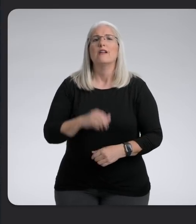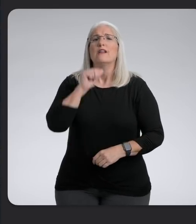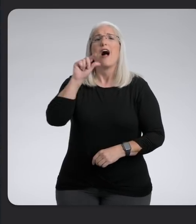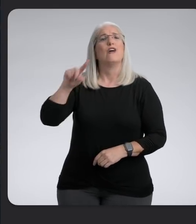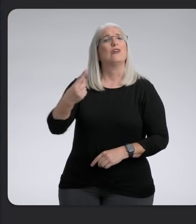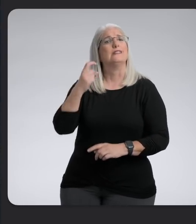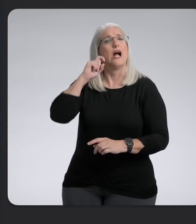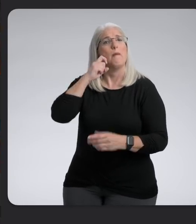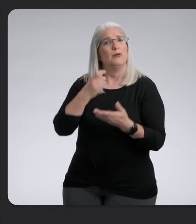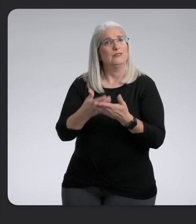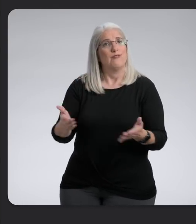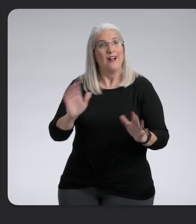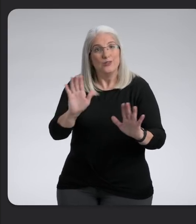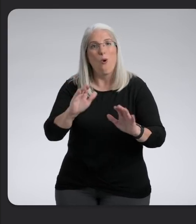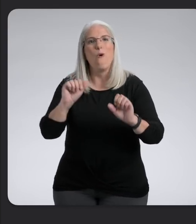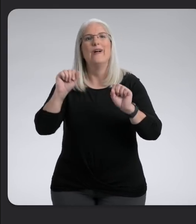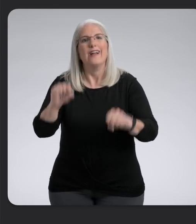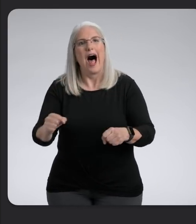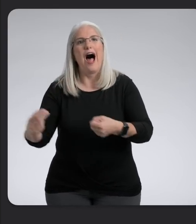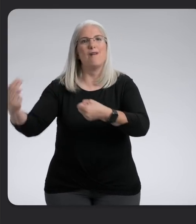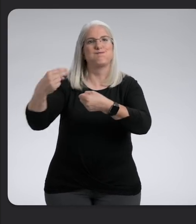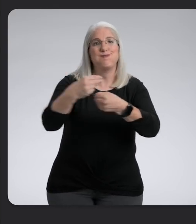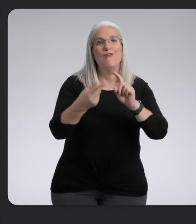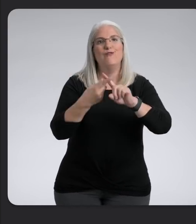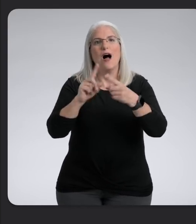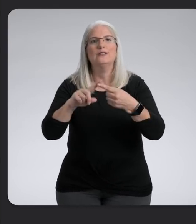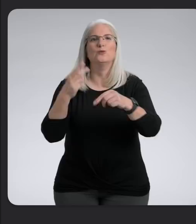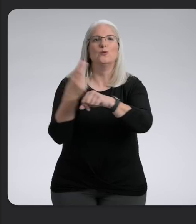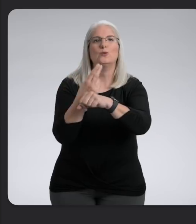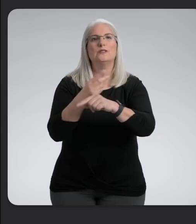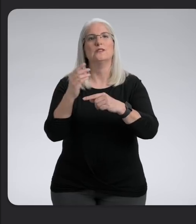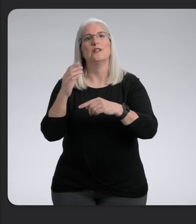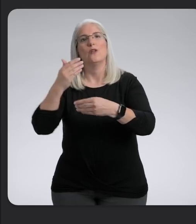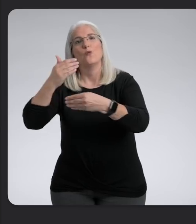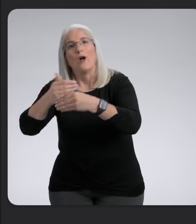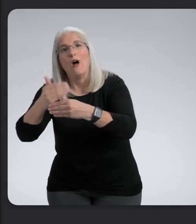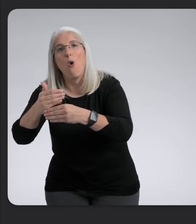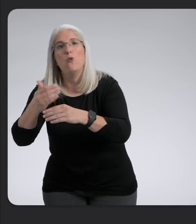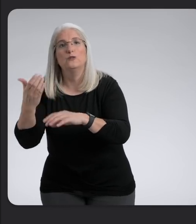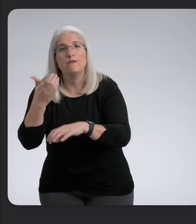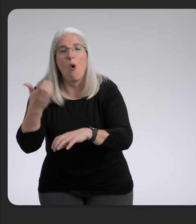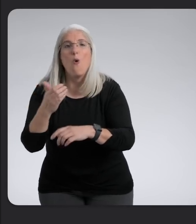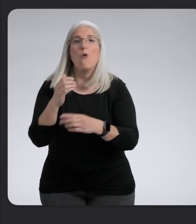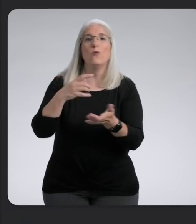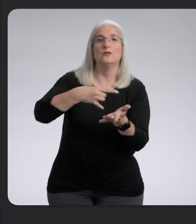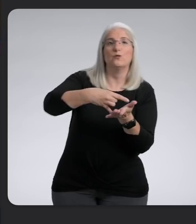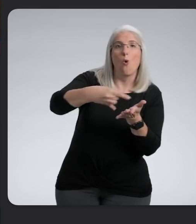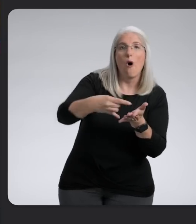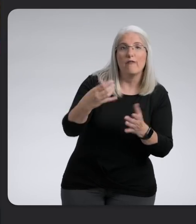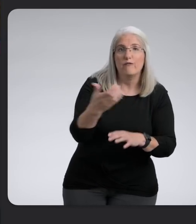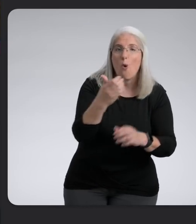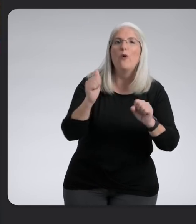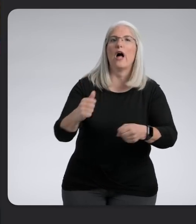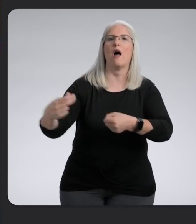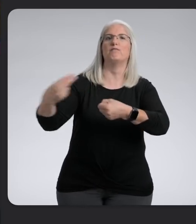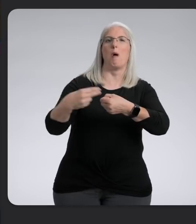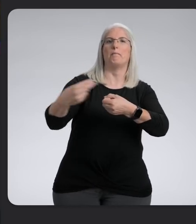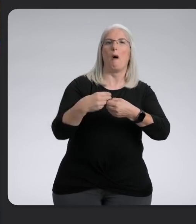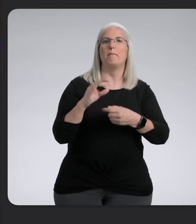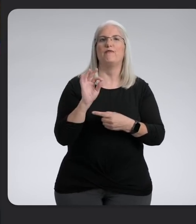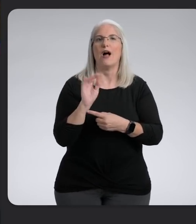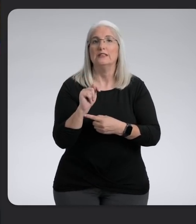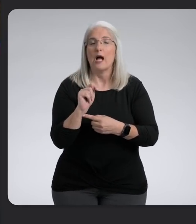link to join your call. Your friends with Android and Windows devices can use your FaceTime link to join the call right from their